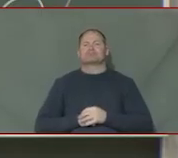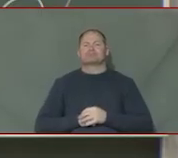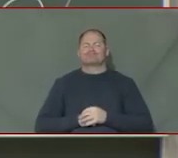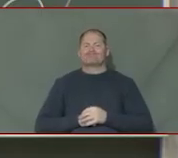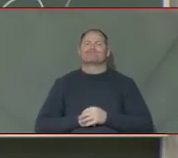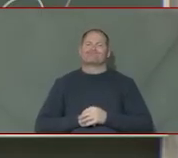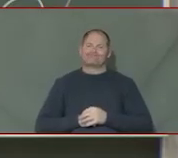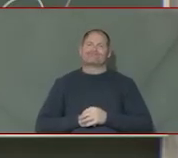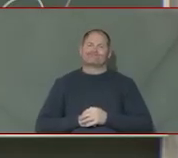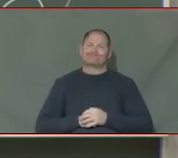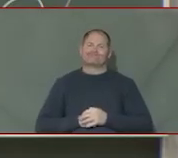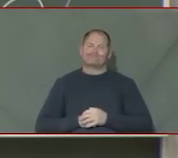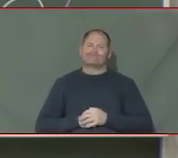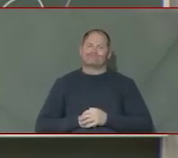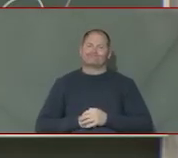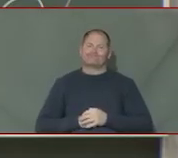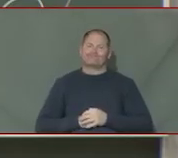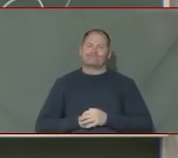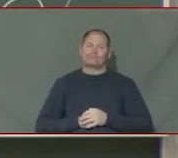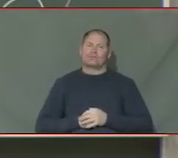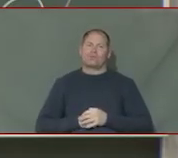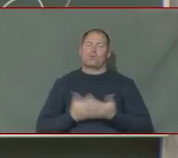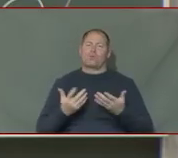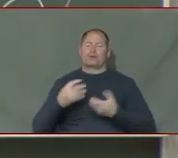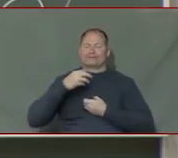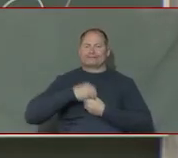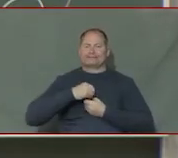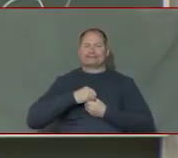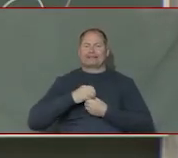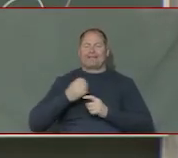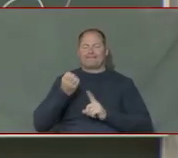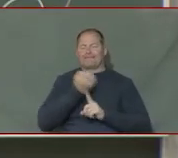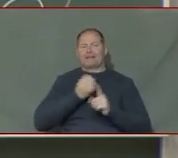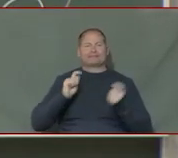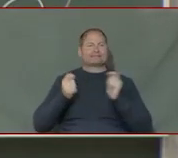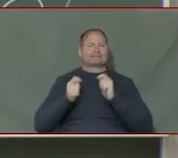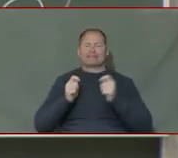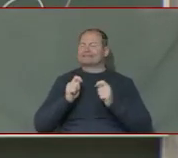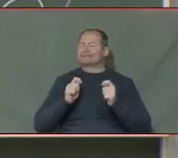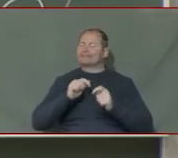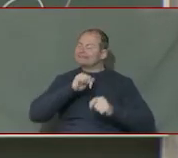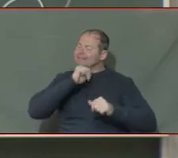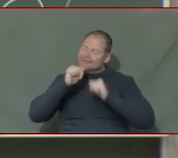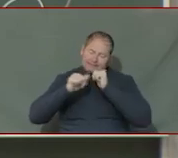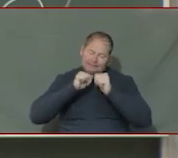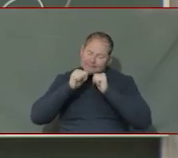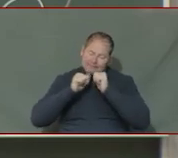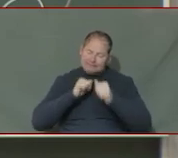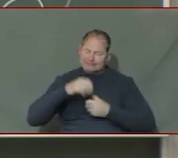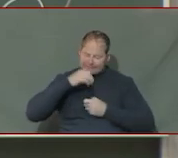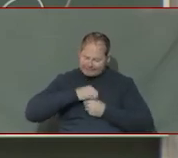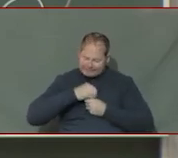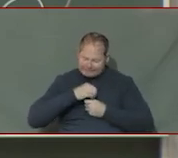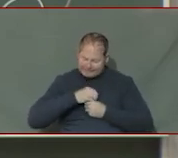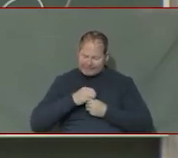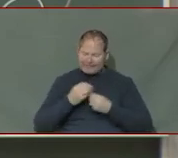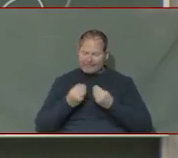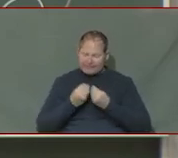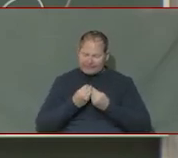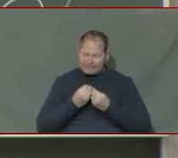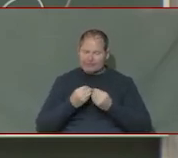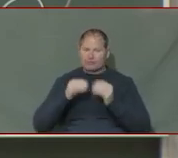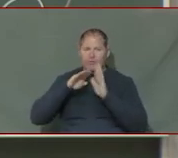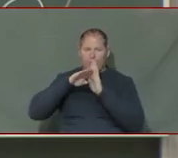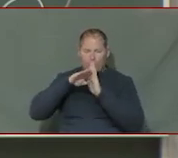So also could also refer to the changes in the internal environment. So despite the changes, so the changes, make